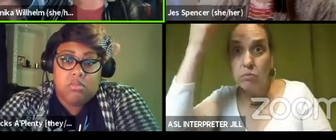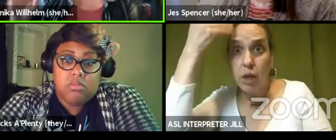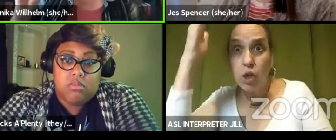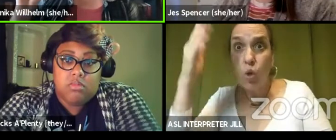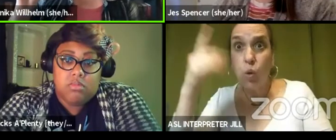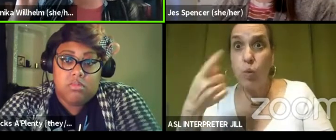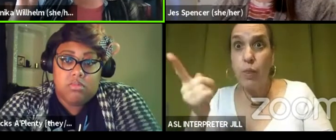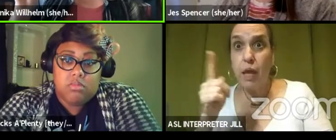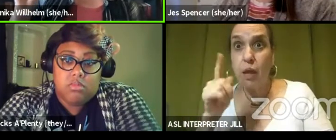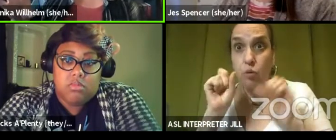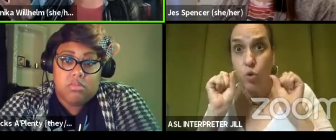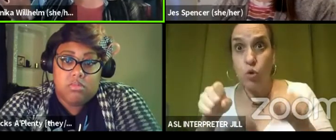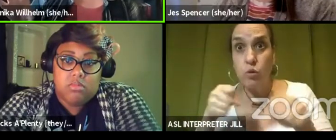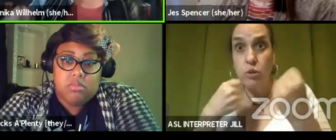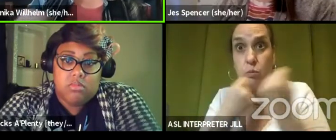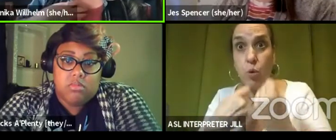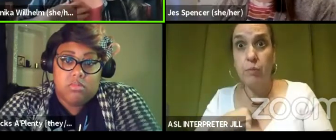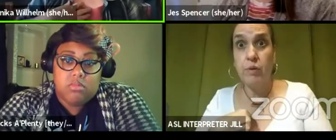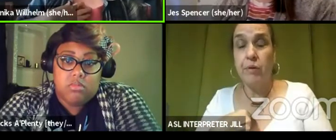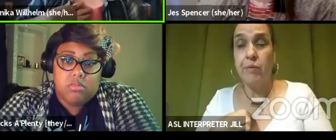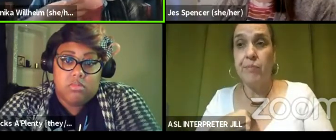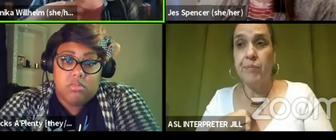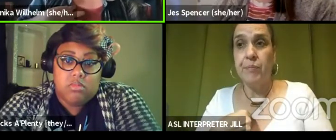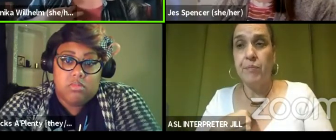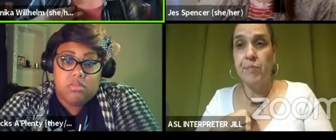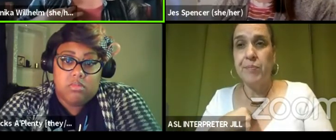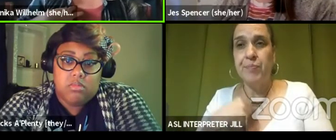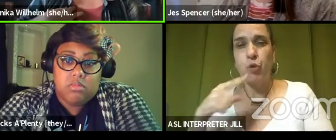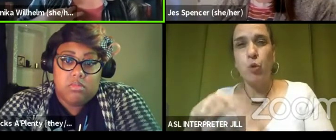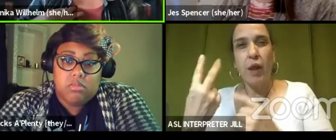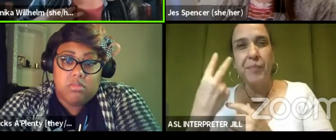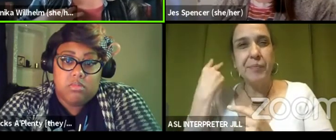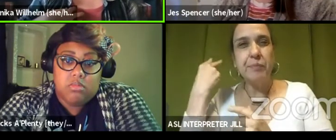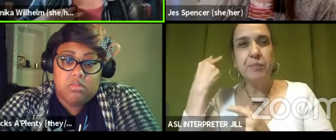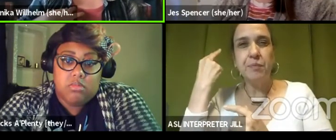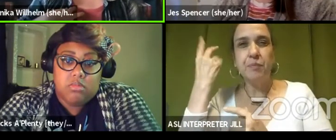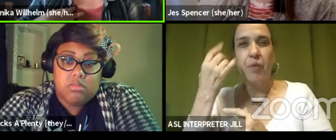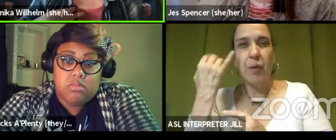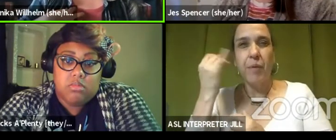possible. And so when I think about that, one